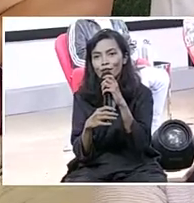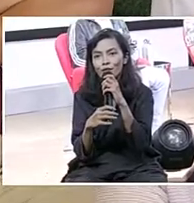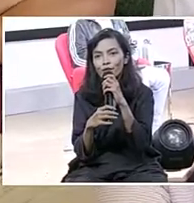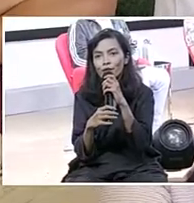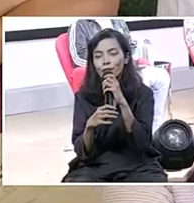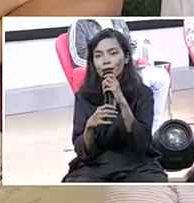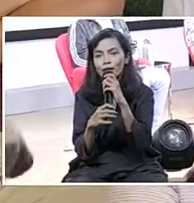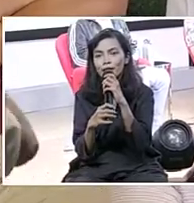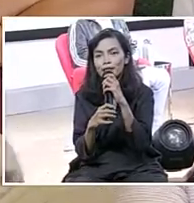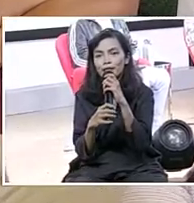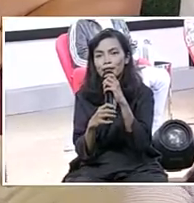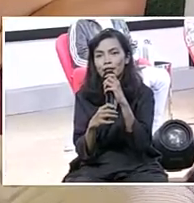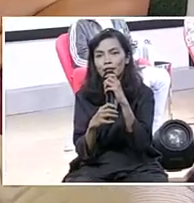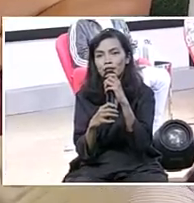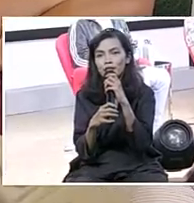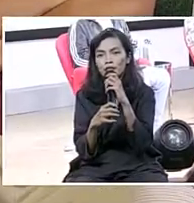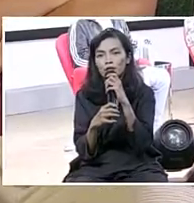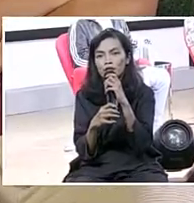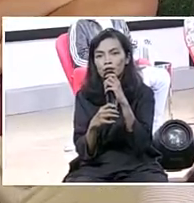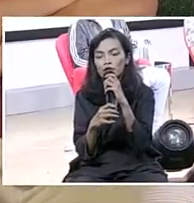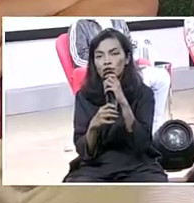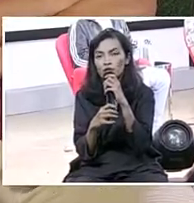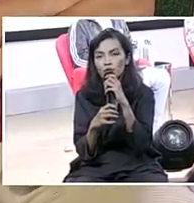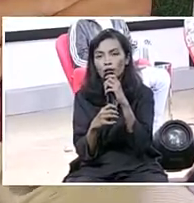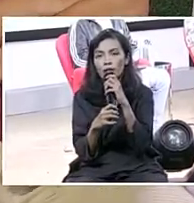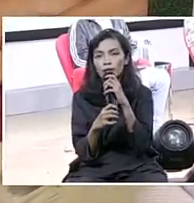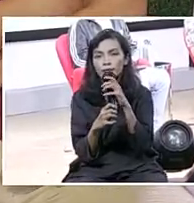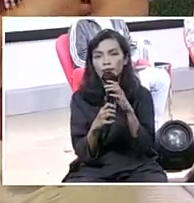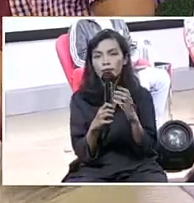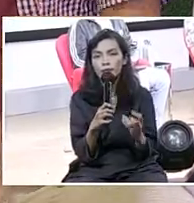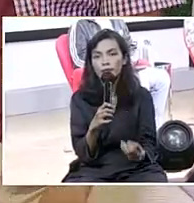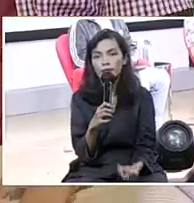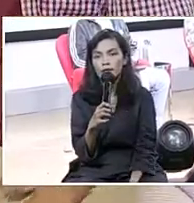So, my name is Joshua.